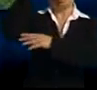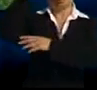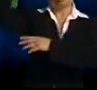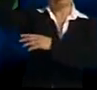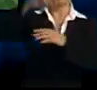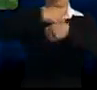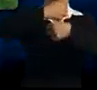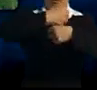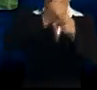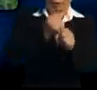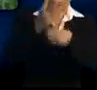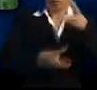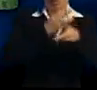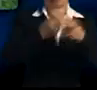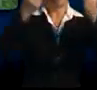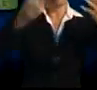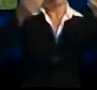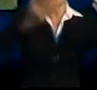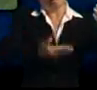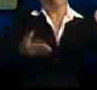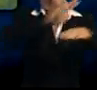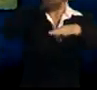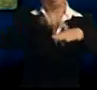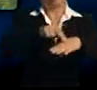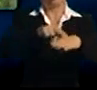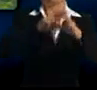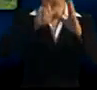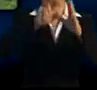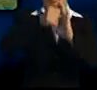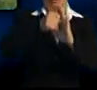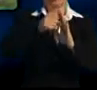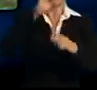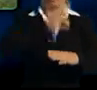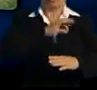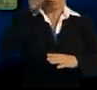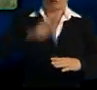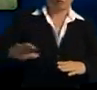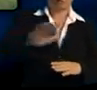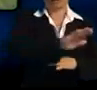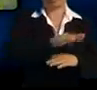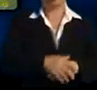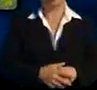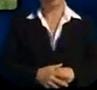the earth with abundant natural resources which is of benefit to mankind.